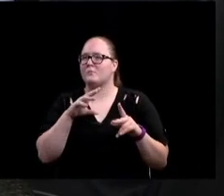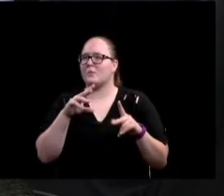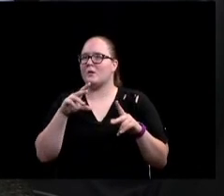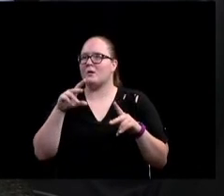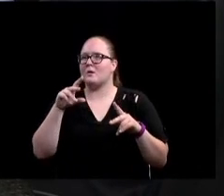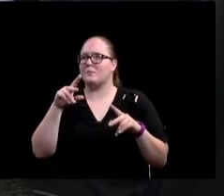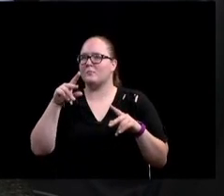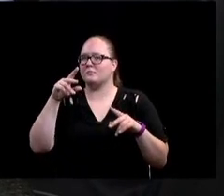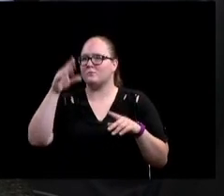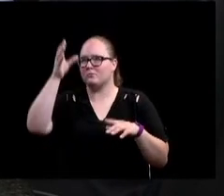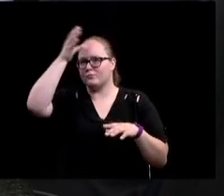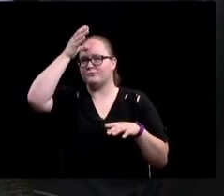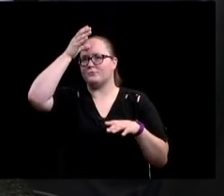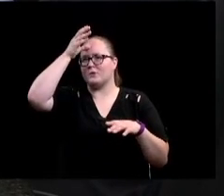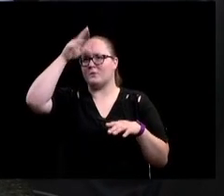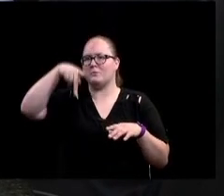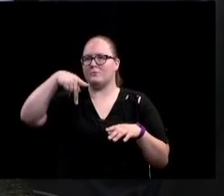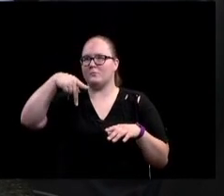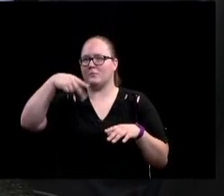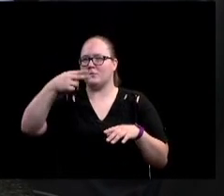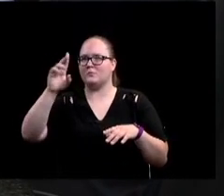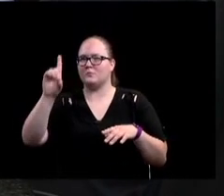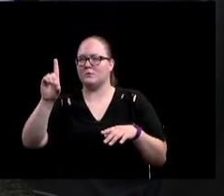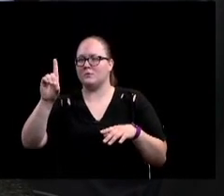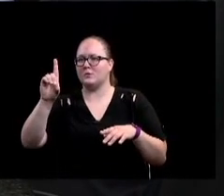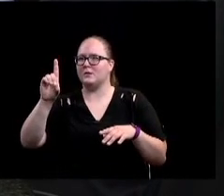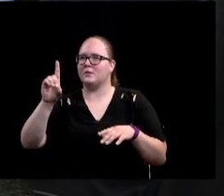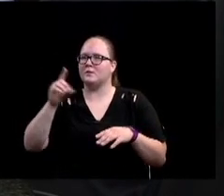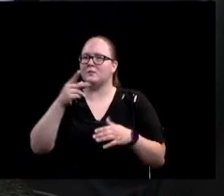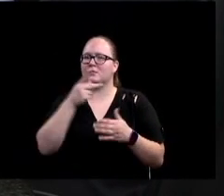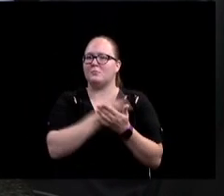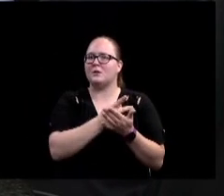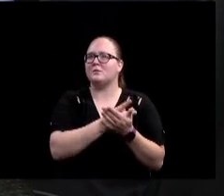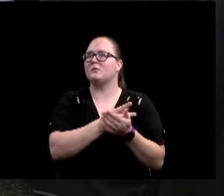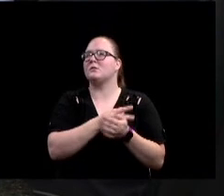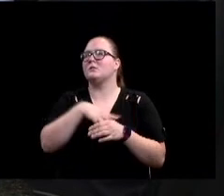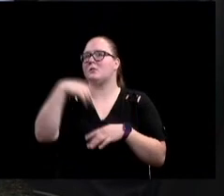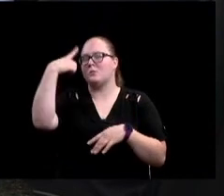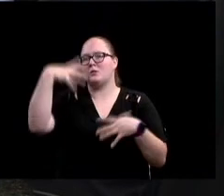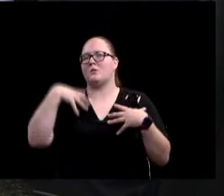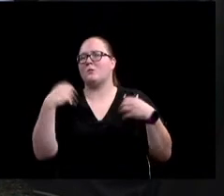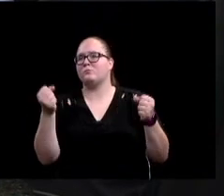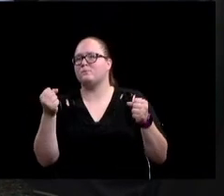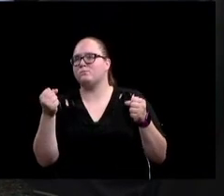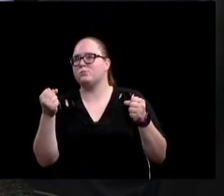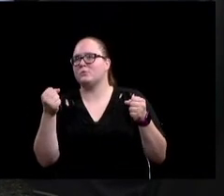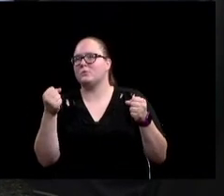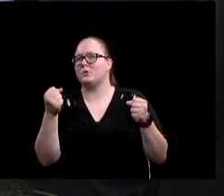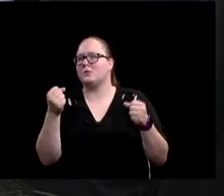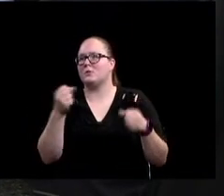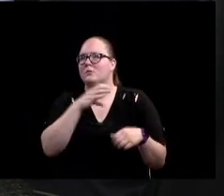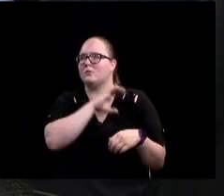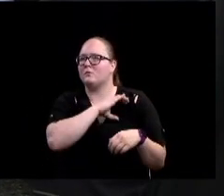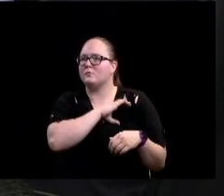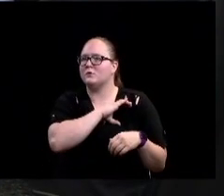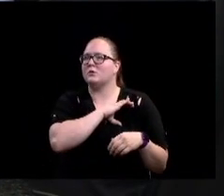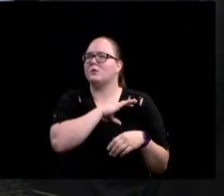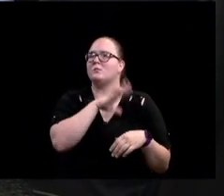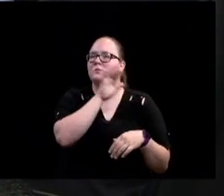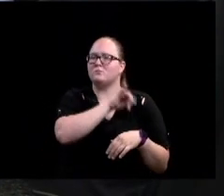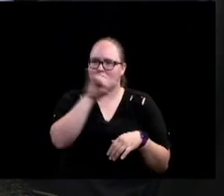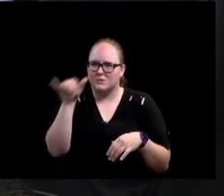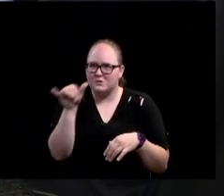masters in mental health, and officers are expected to analyze those situations in very often